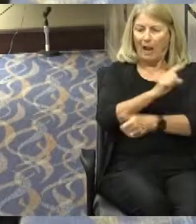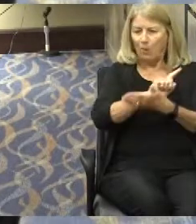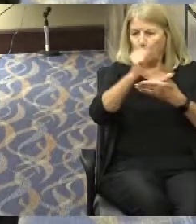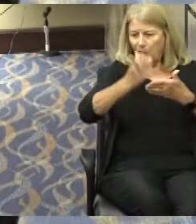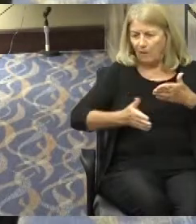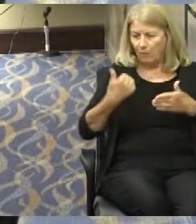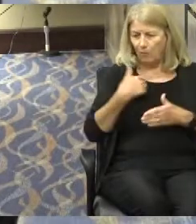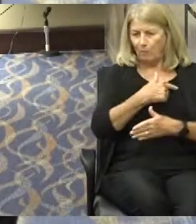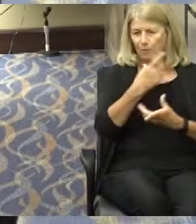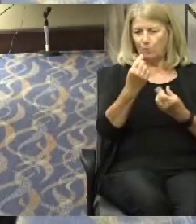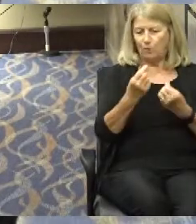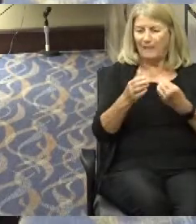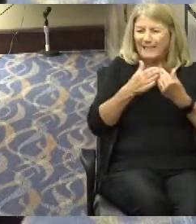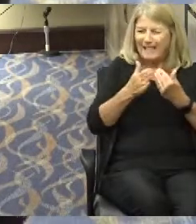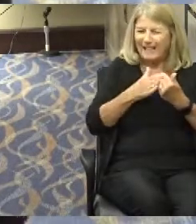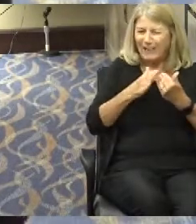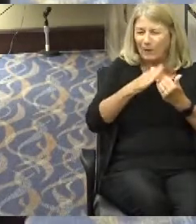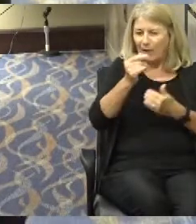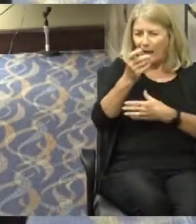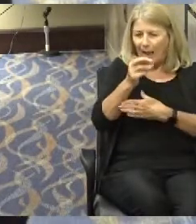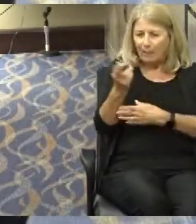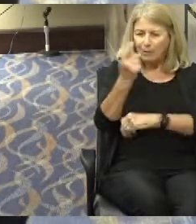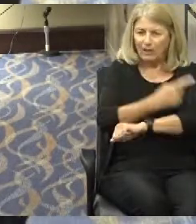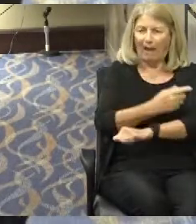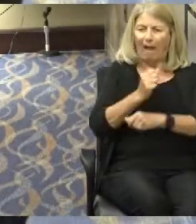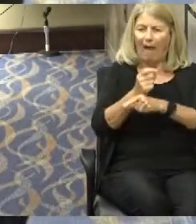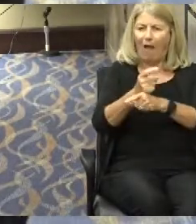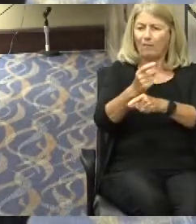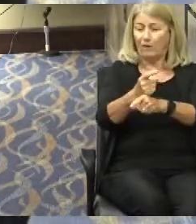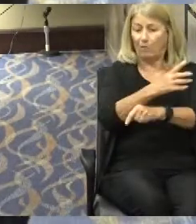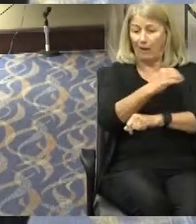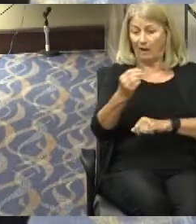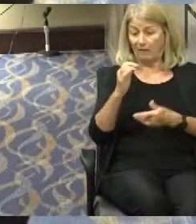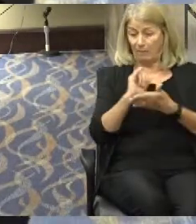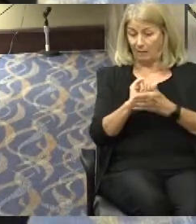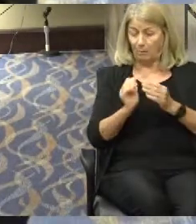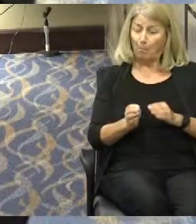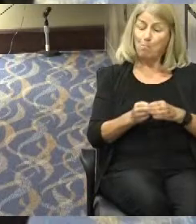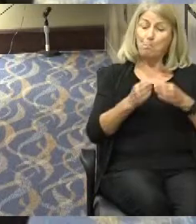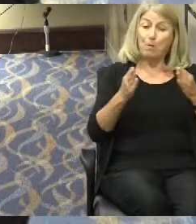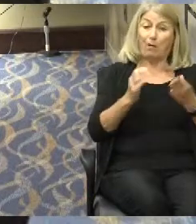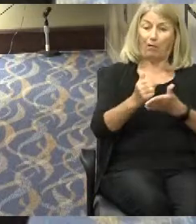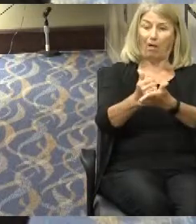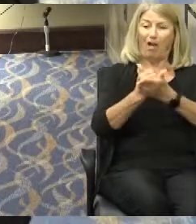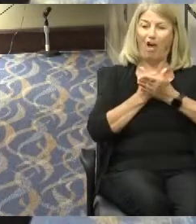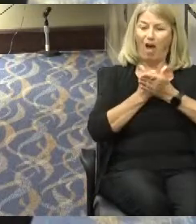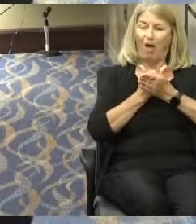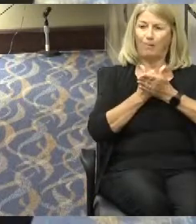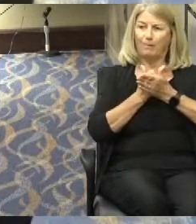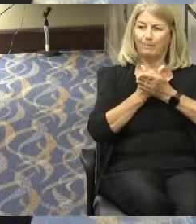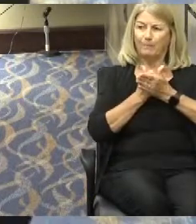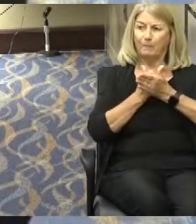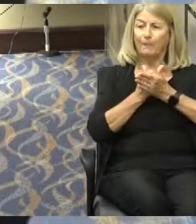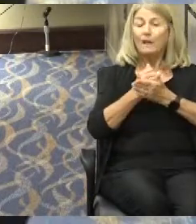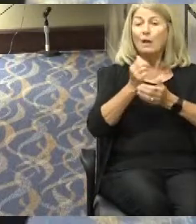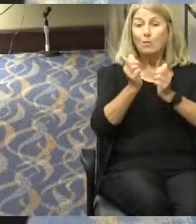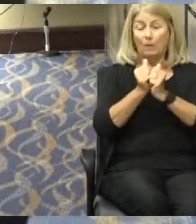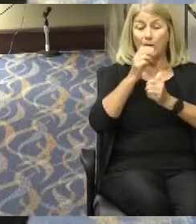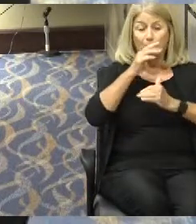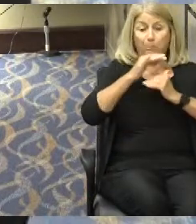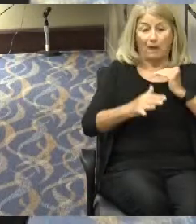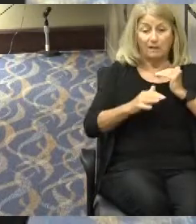right around Labor Day weekend every year. And it has been a big help in boosting the blood supply going into